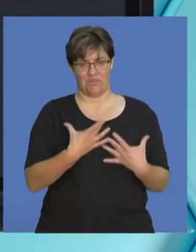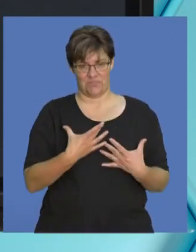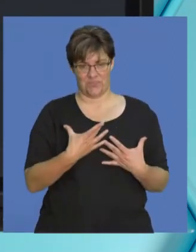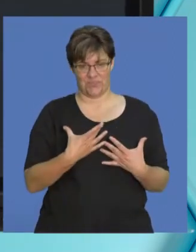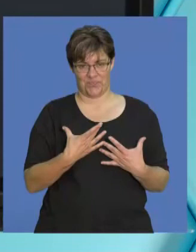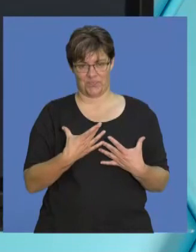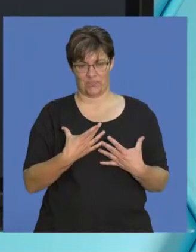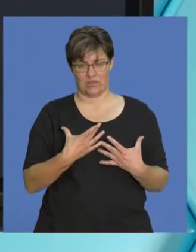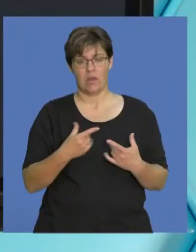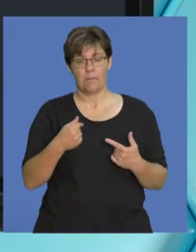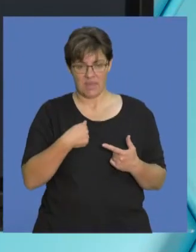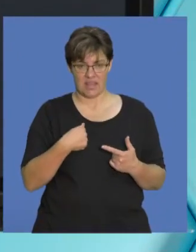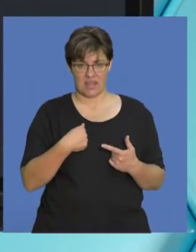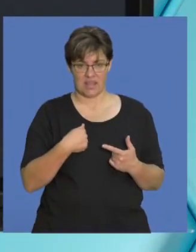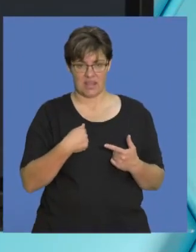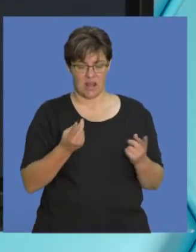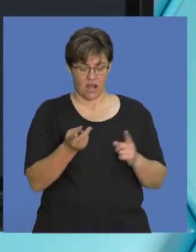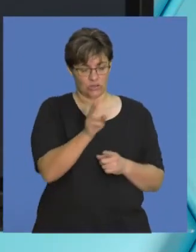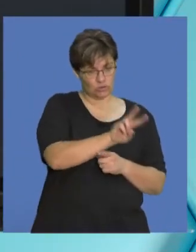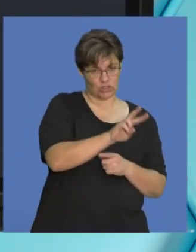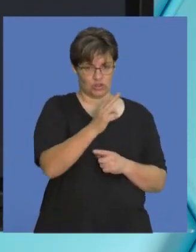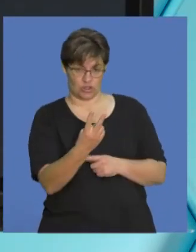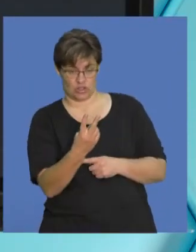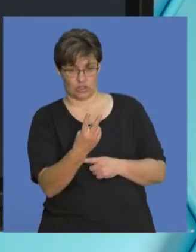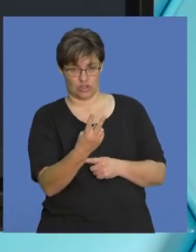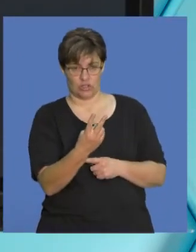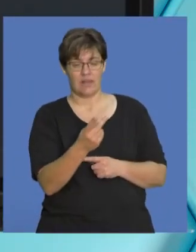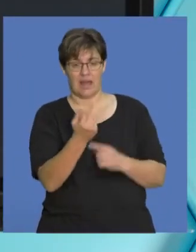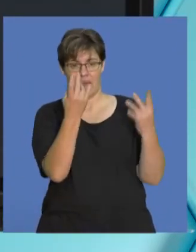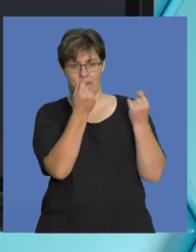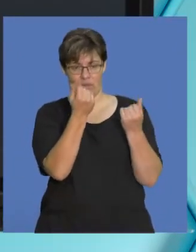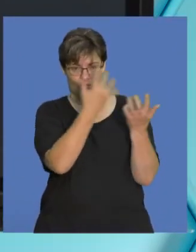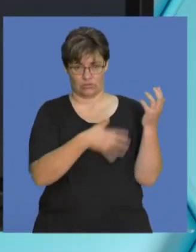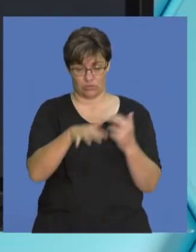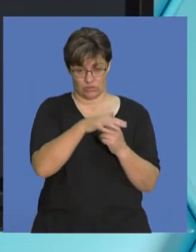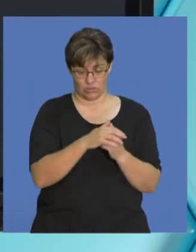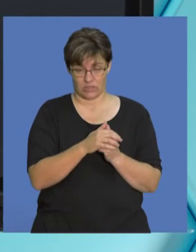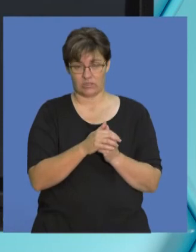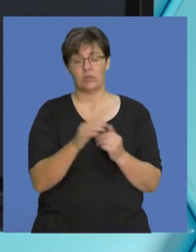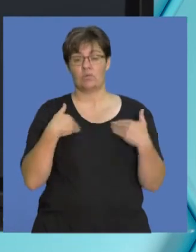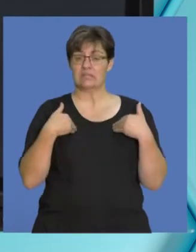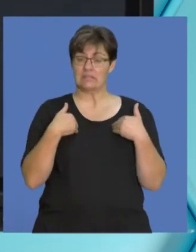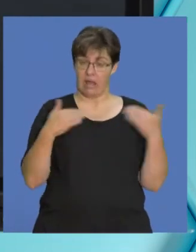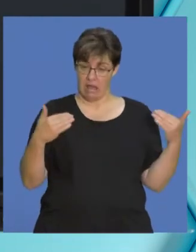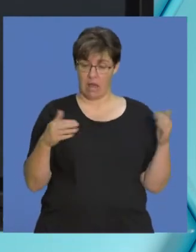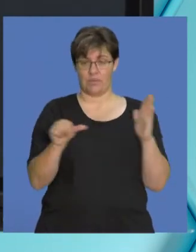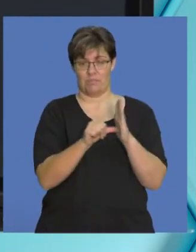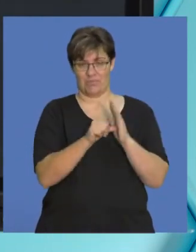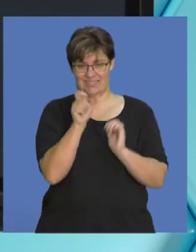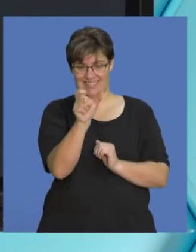you as to what is it that you're going to do to convert around this amount. So make sure that you start with the